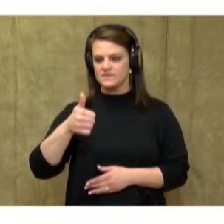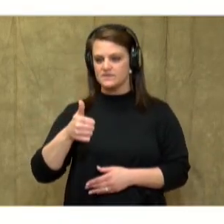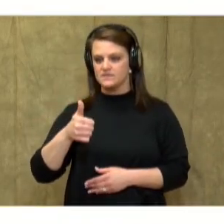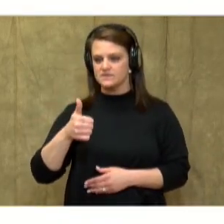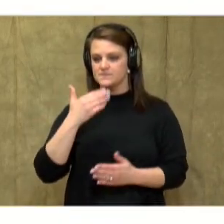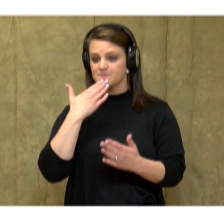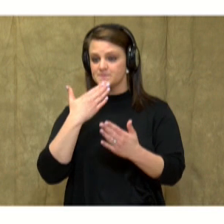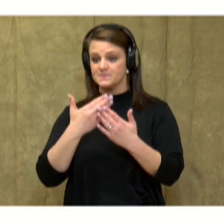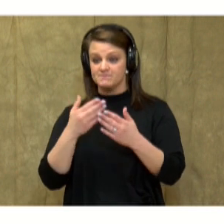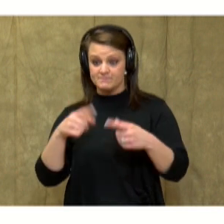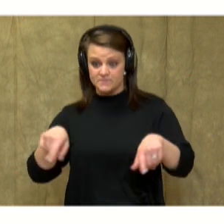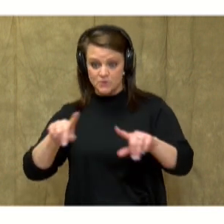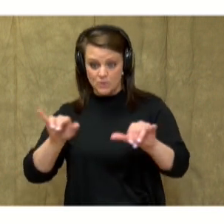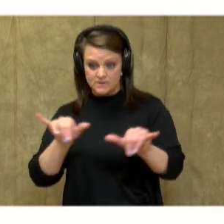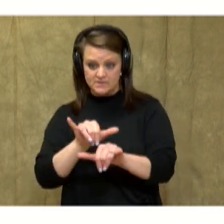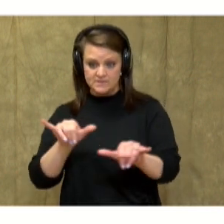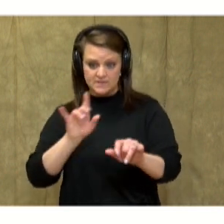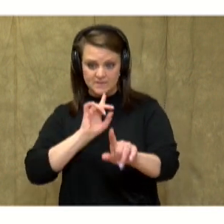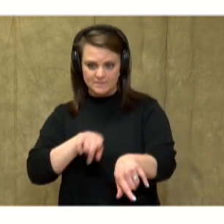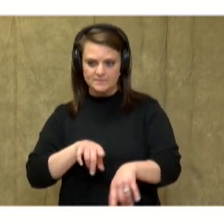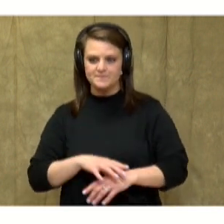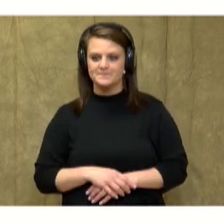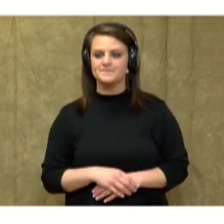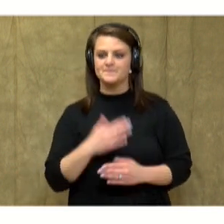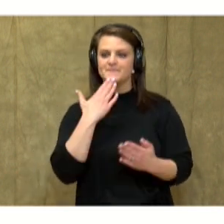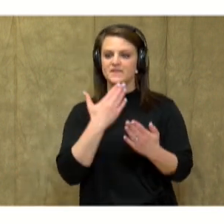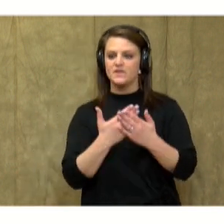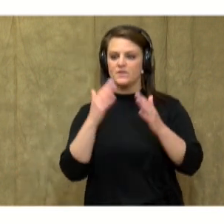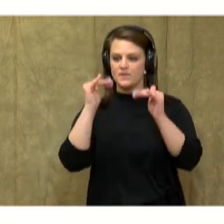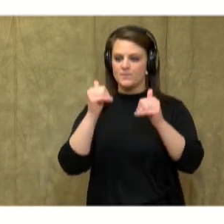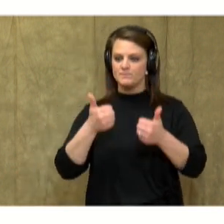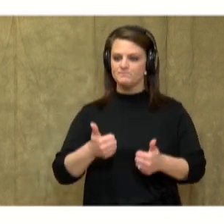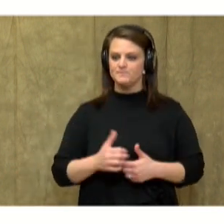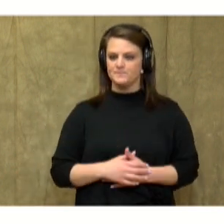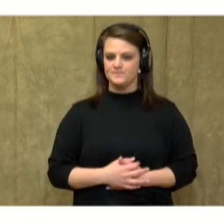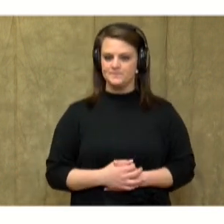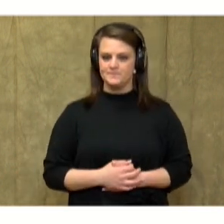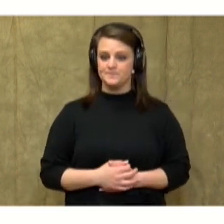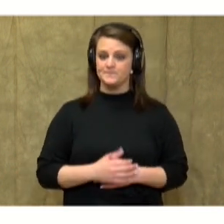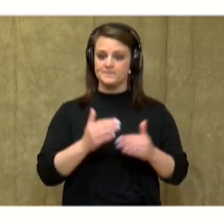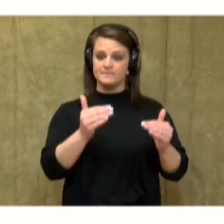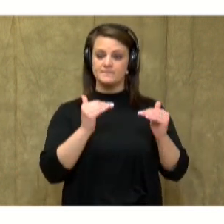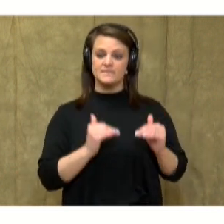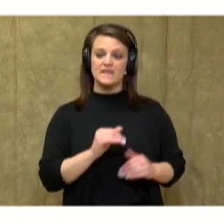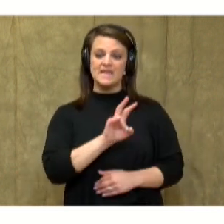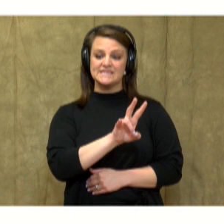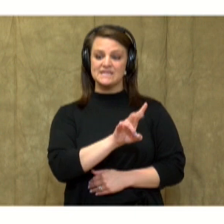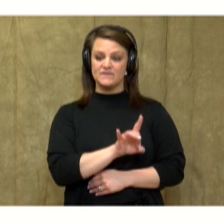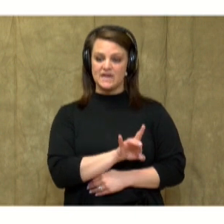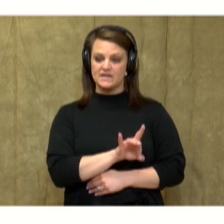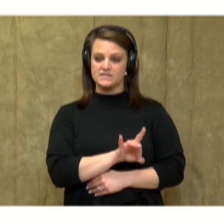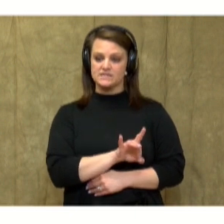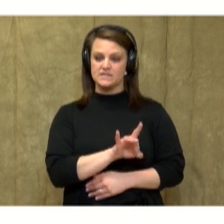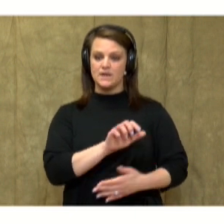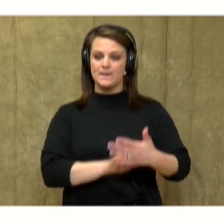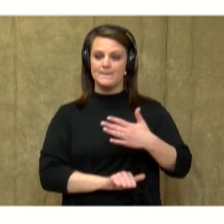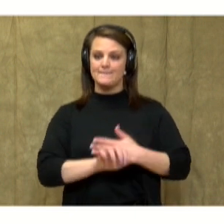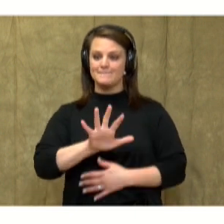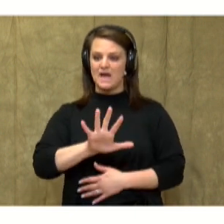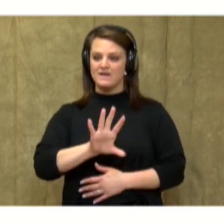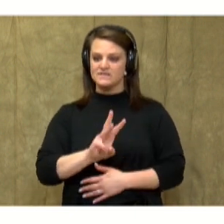5/10. Is that what you got? All right, good, I hope so. The next one is 7/8